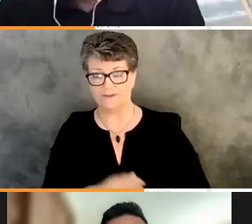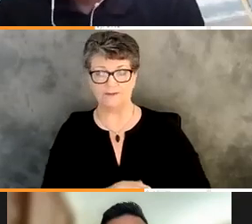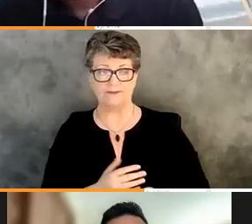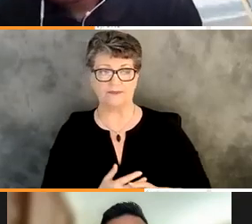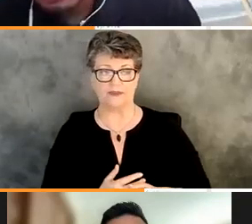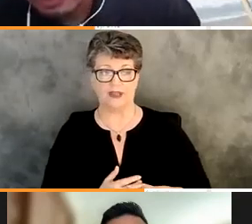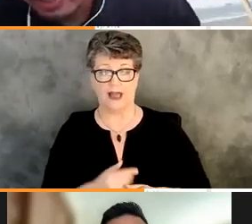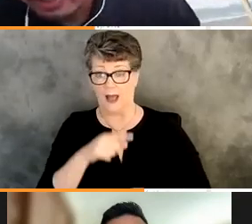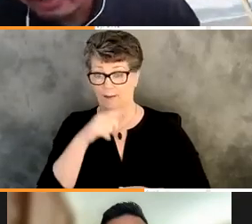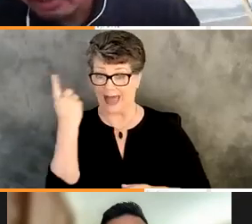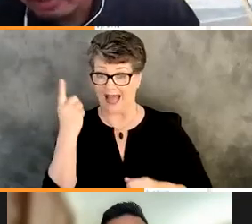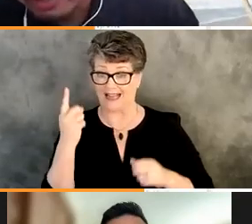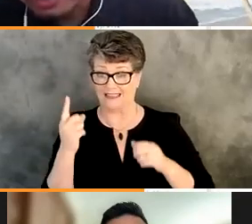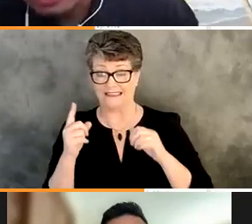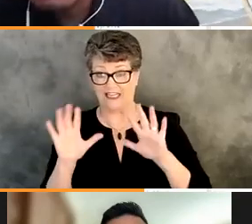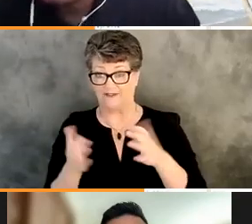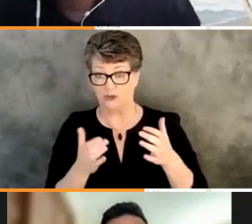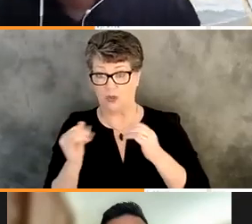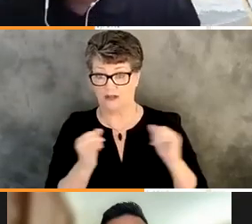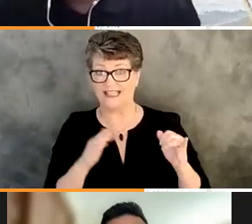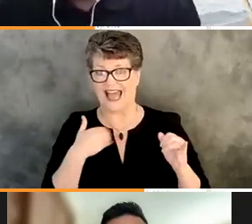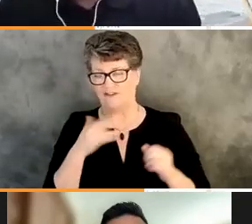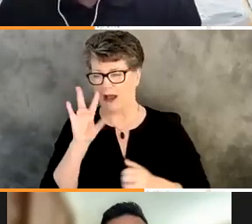Black individuals has around